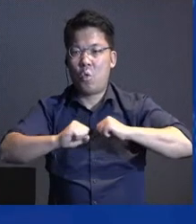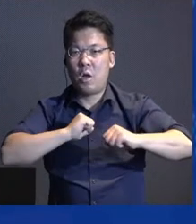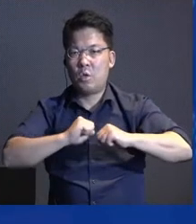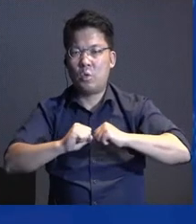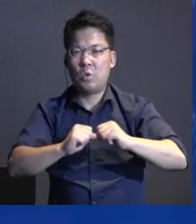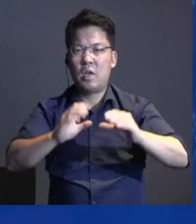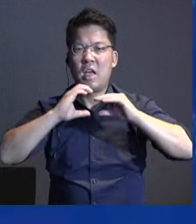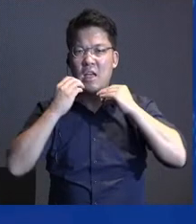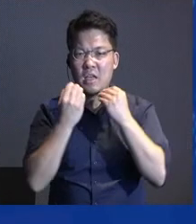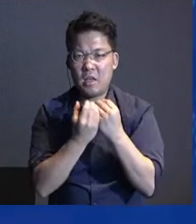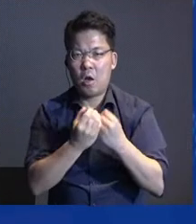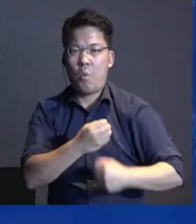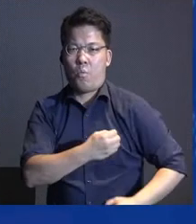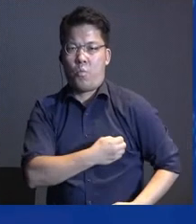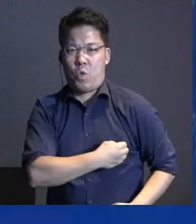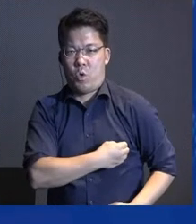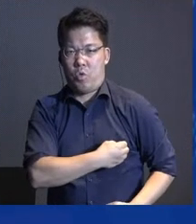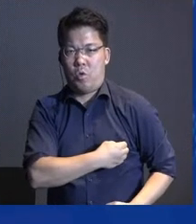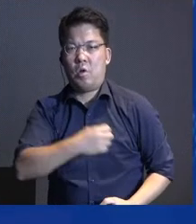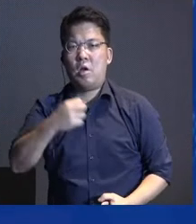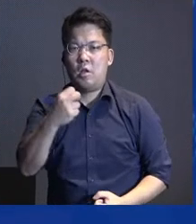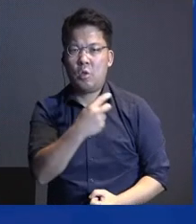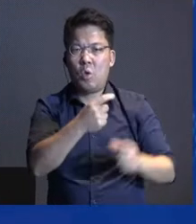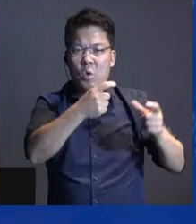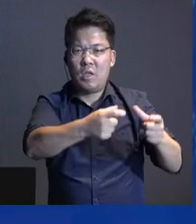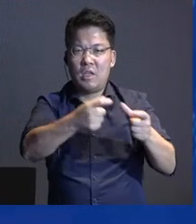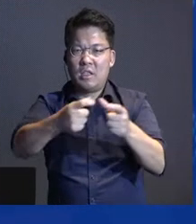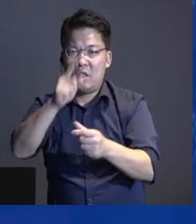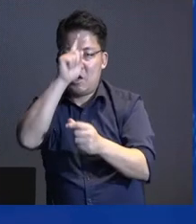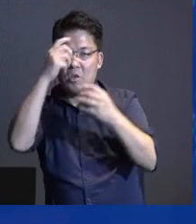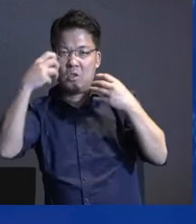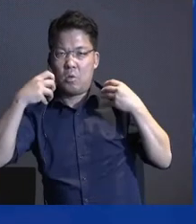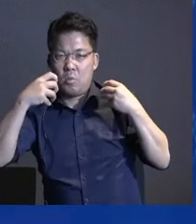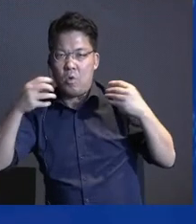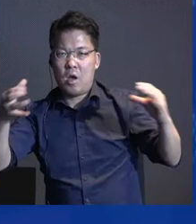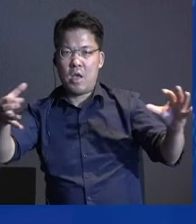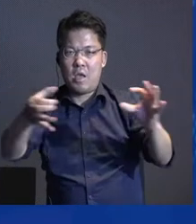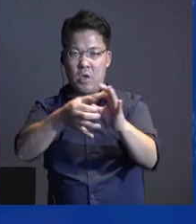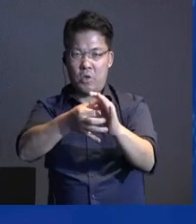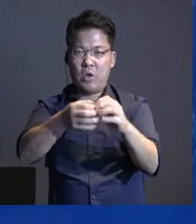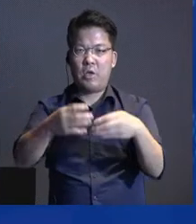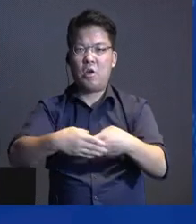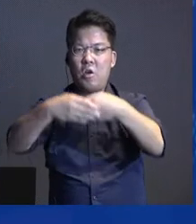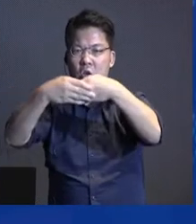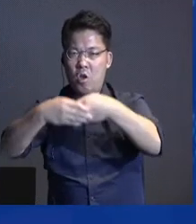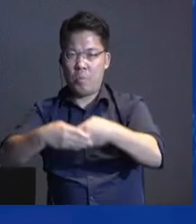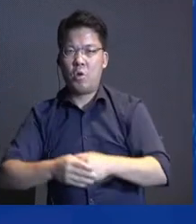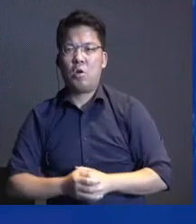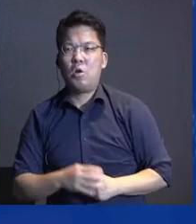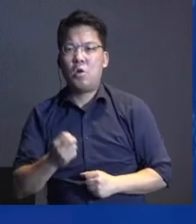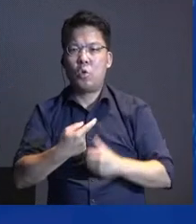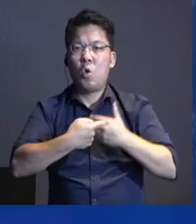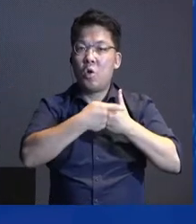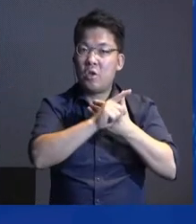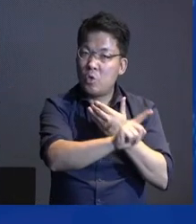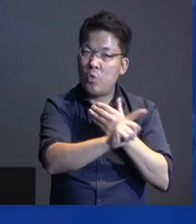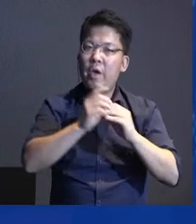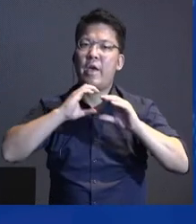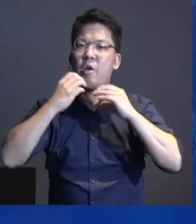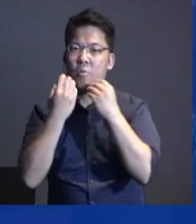the club leaders, the local authority, and other stakeholders in the community. Without the club as a foundation